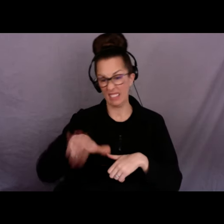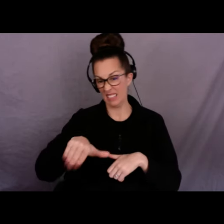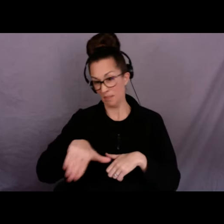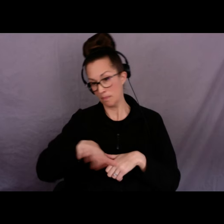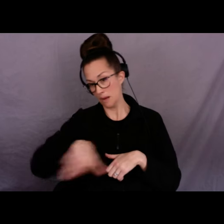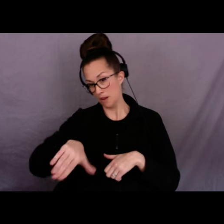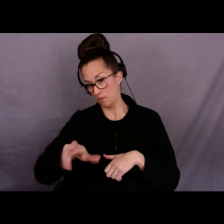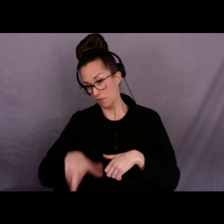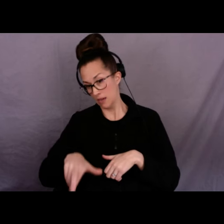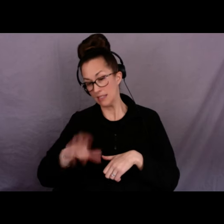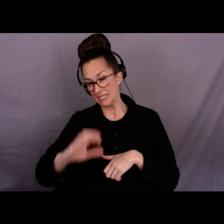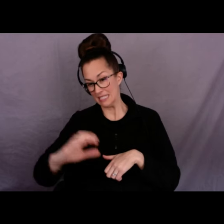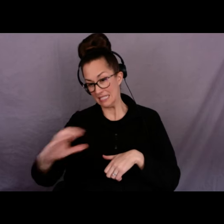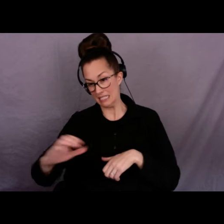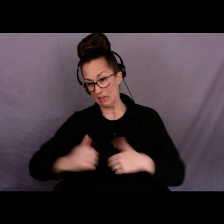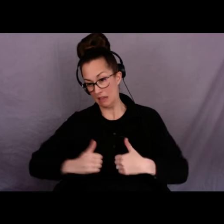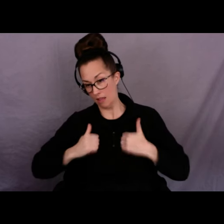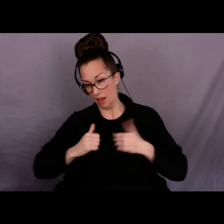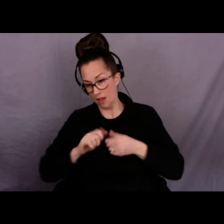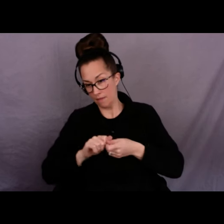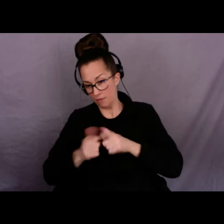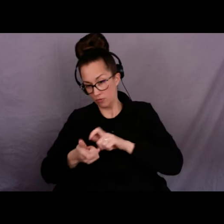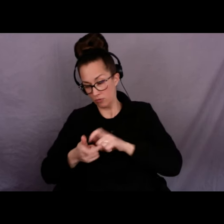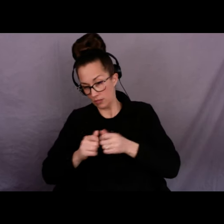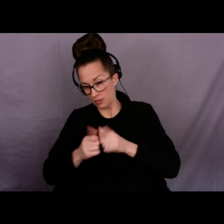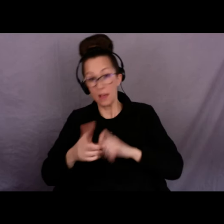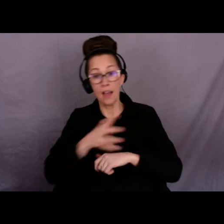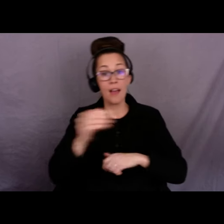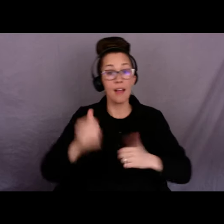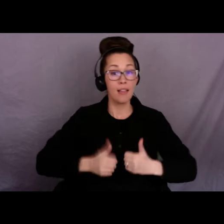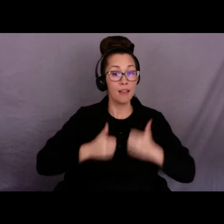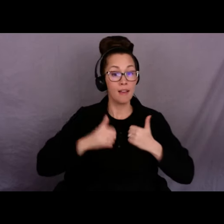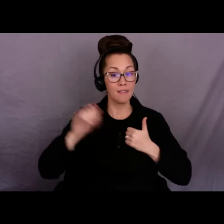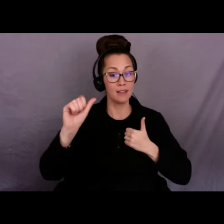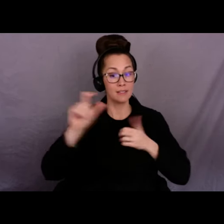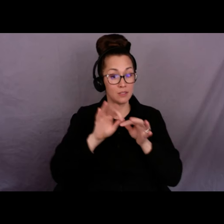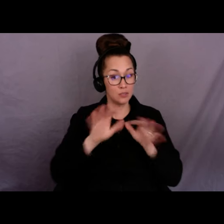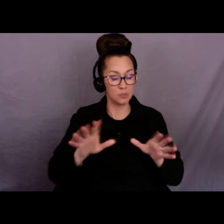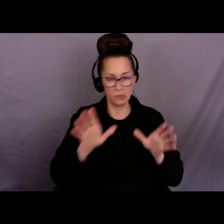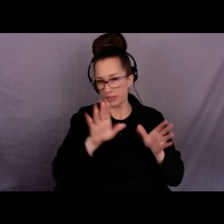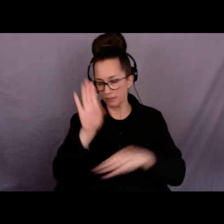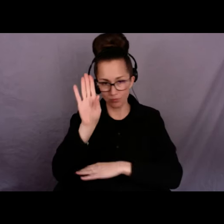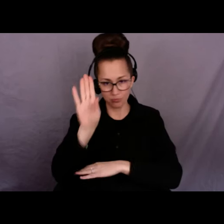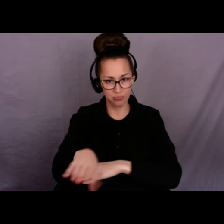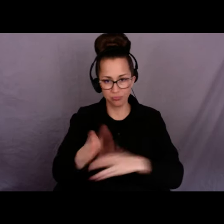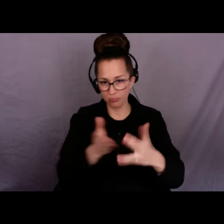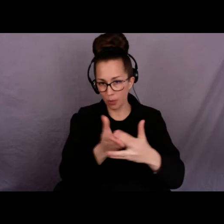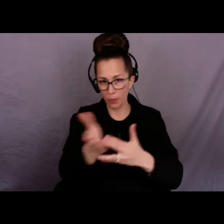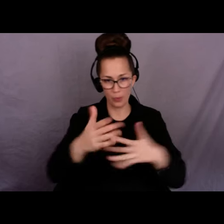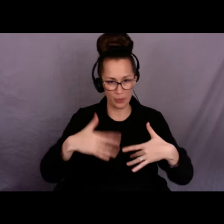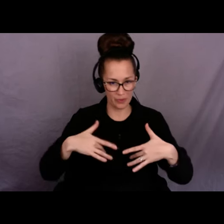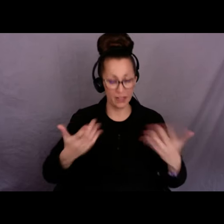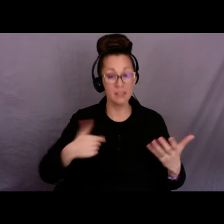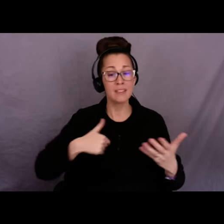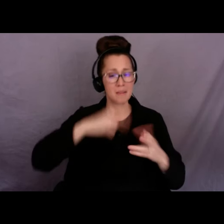button on your screen. We will also have a live ASL interpretation throughout the event. It is my